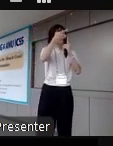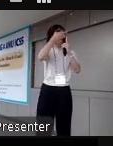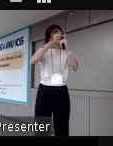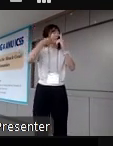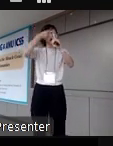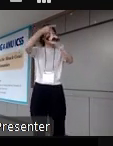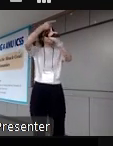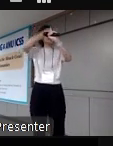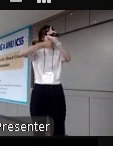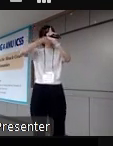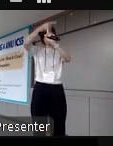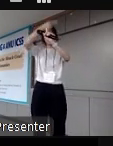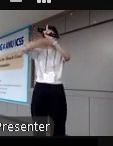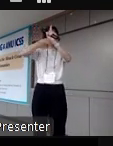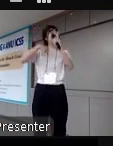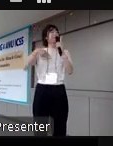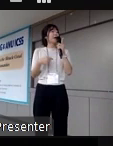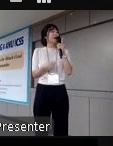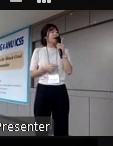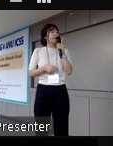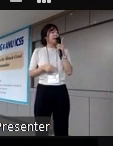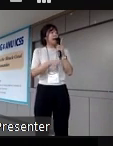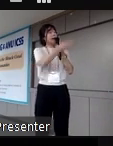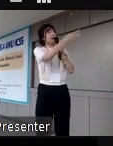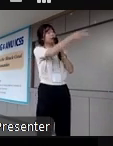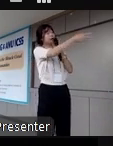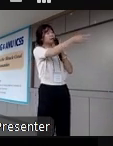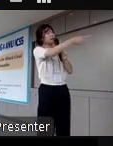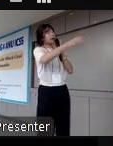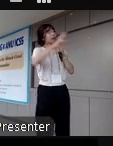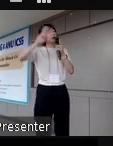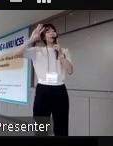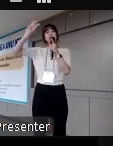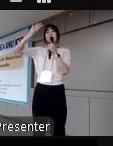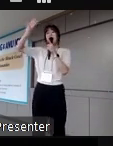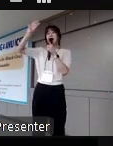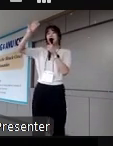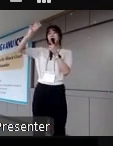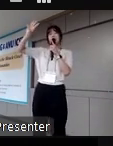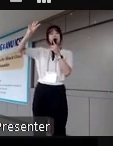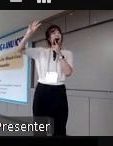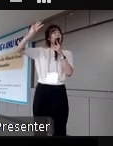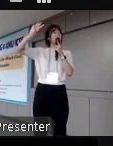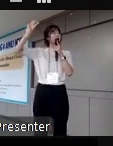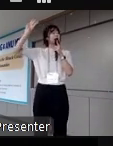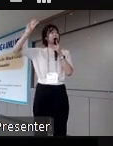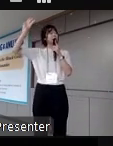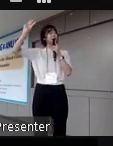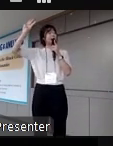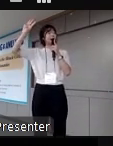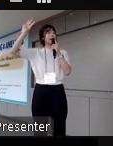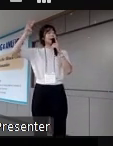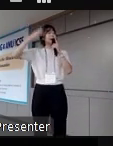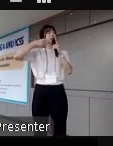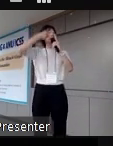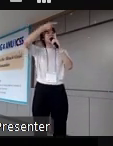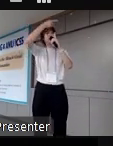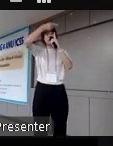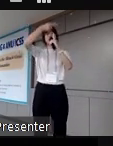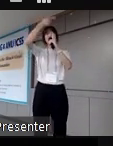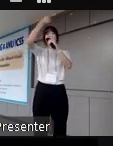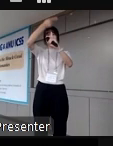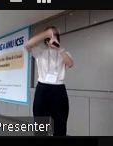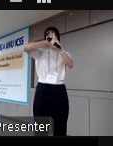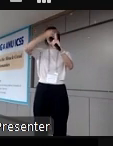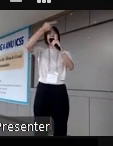I'm holding a mic so it's less clear. And if you combine the hand shape of this 6 sign to the